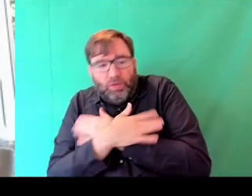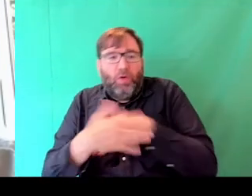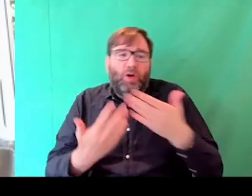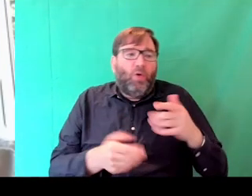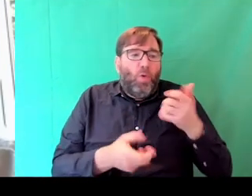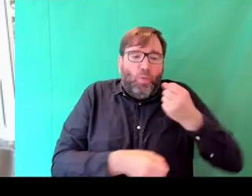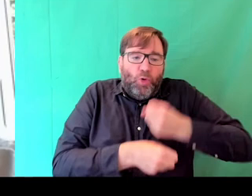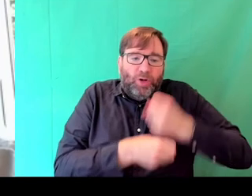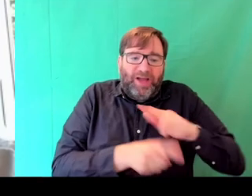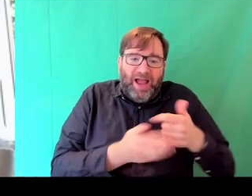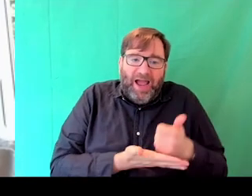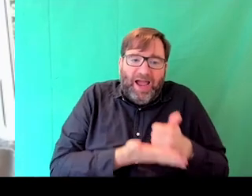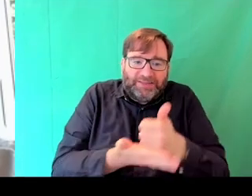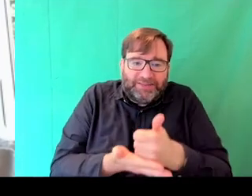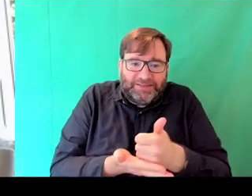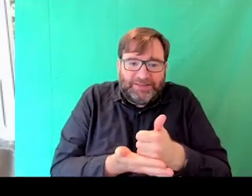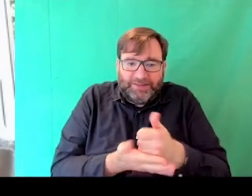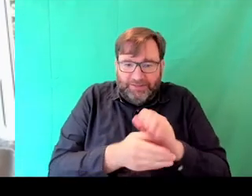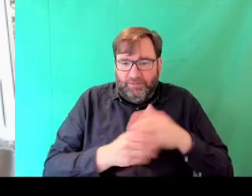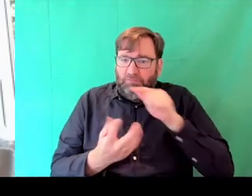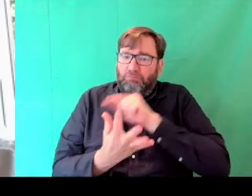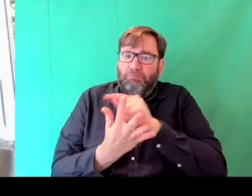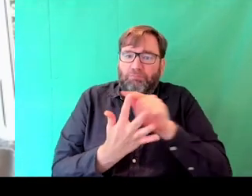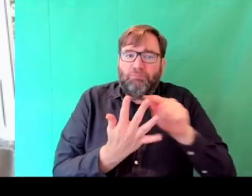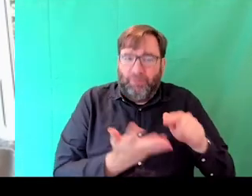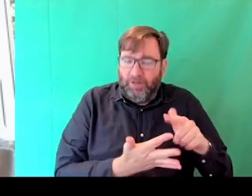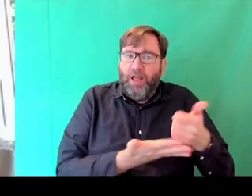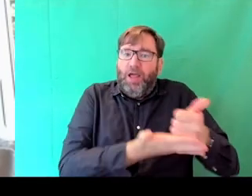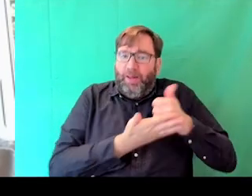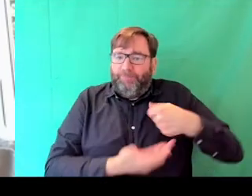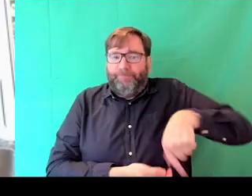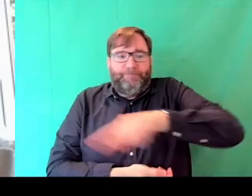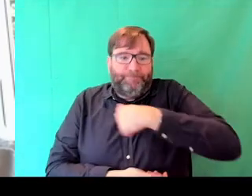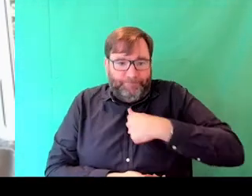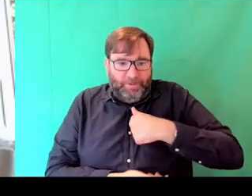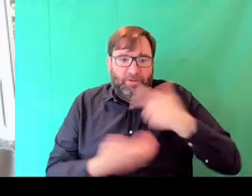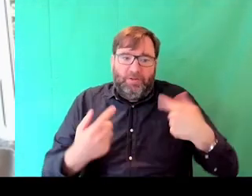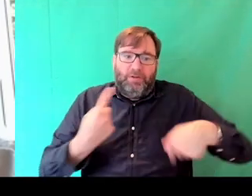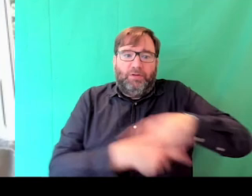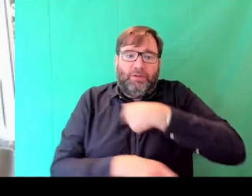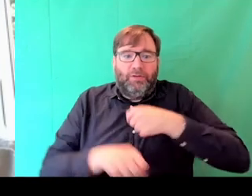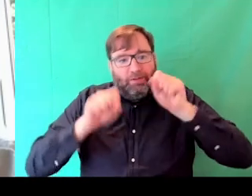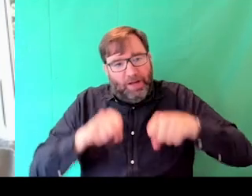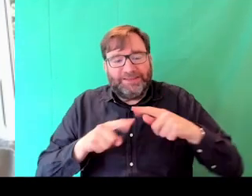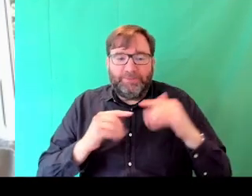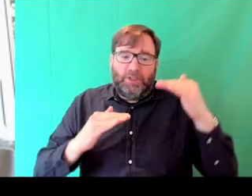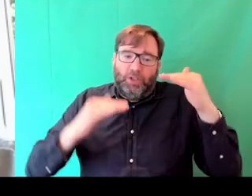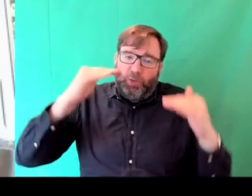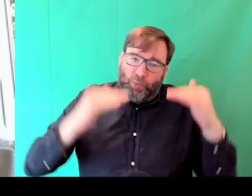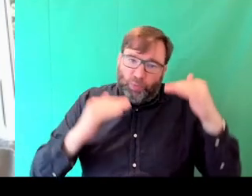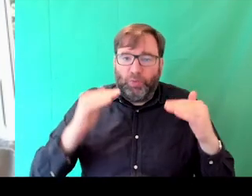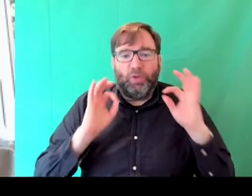to make sure they don't forget to give the tools and the materials to the people leaders, because it's all very well